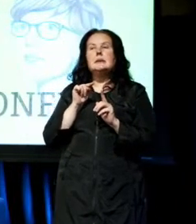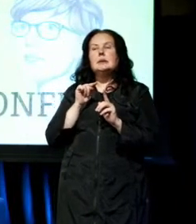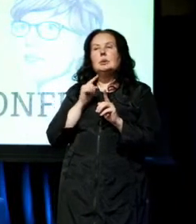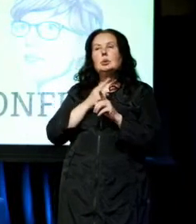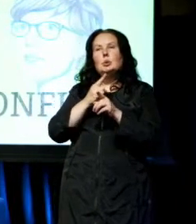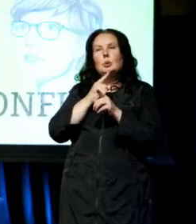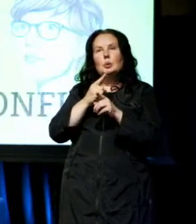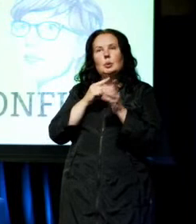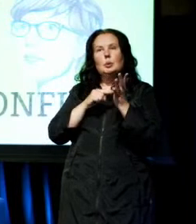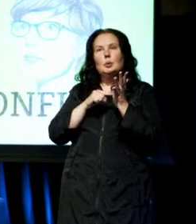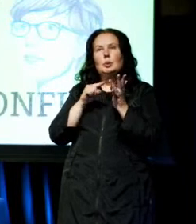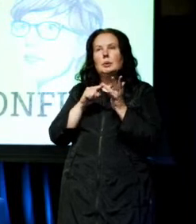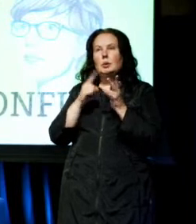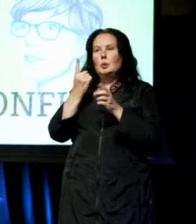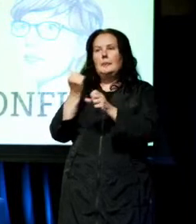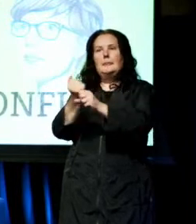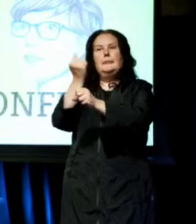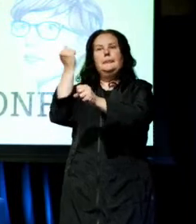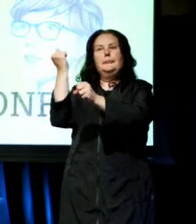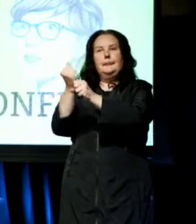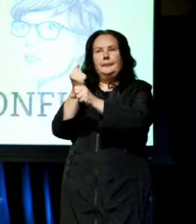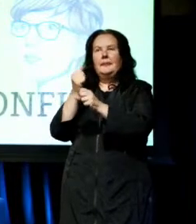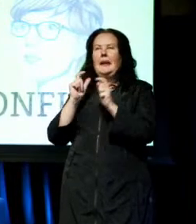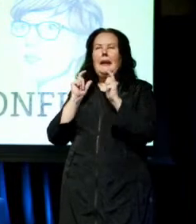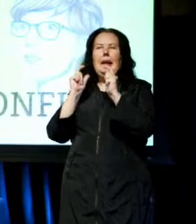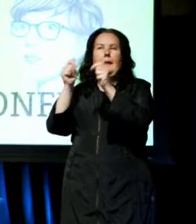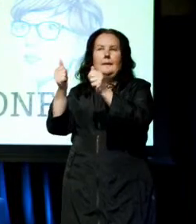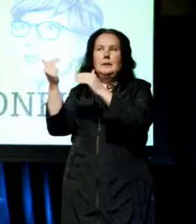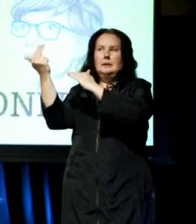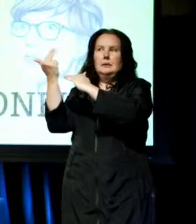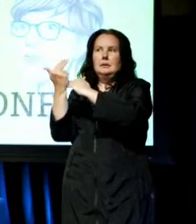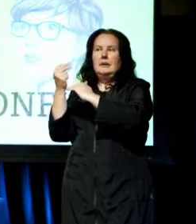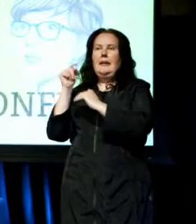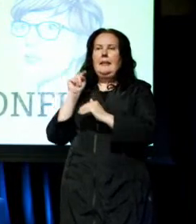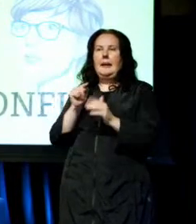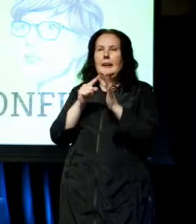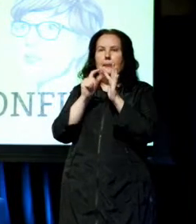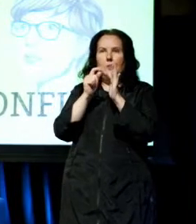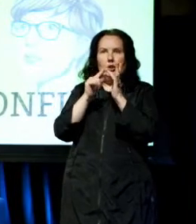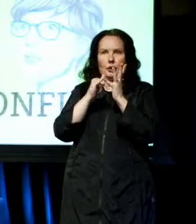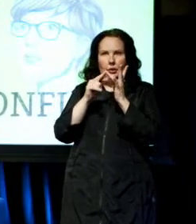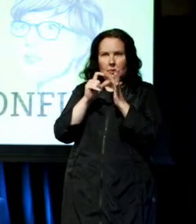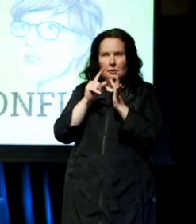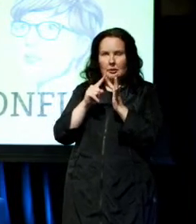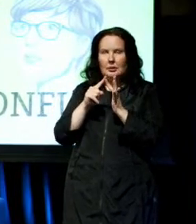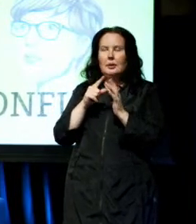talking to some of the producers, afterwards, after shooting that episode,